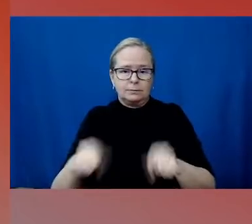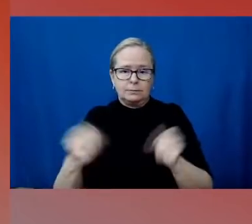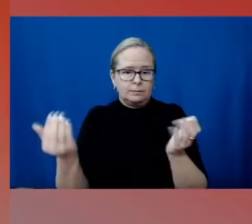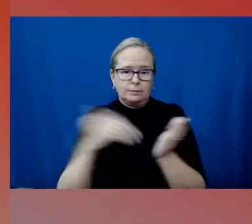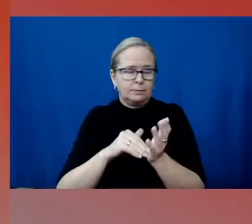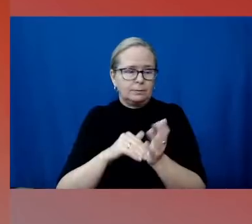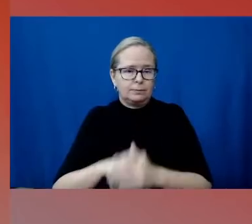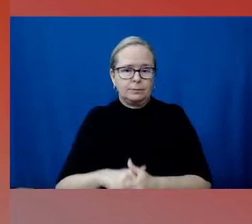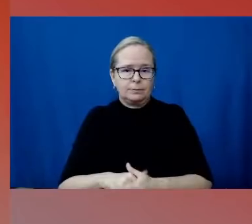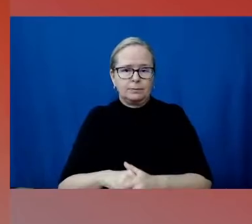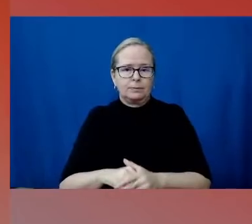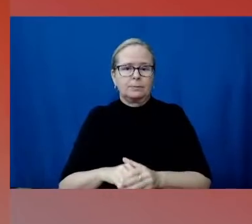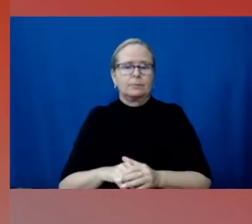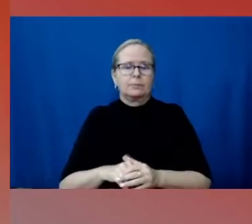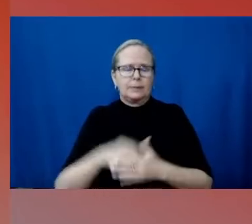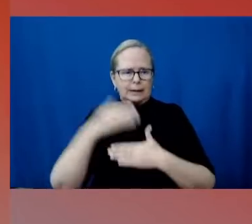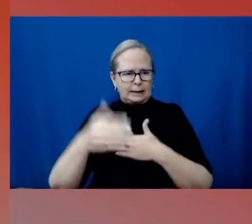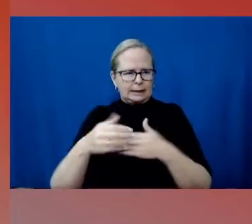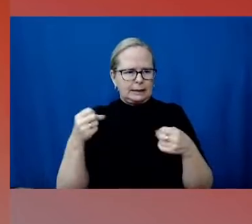So